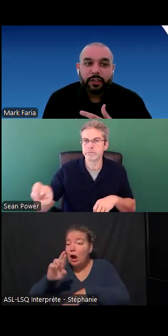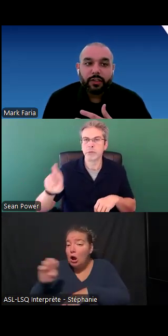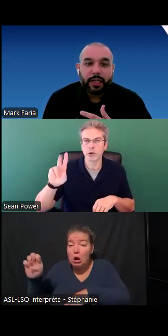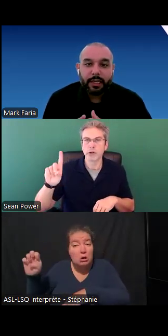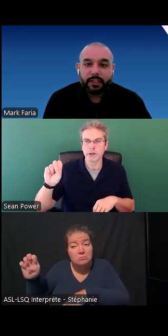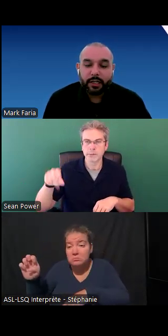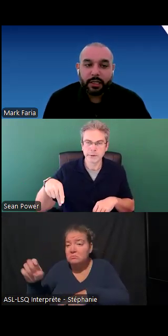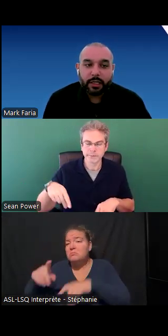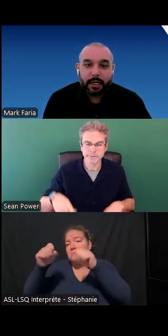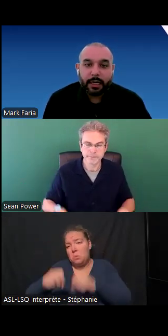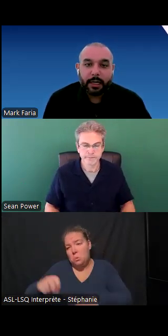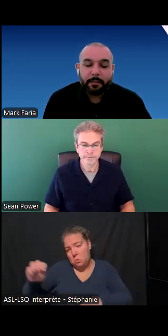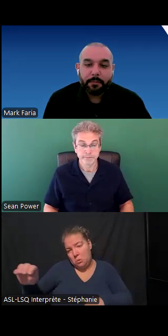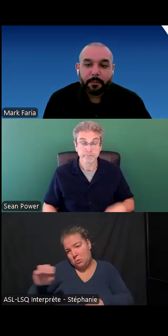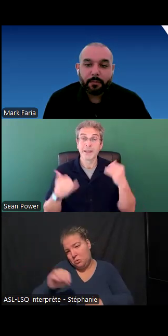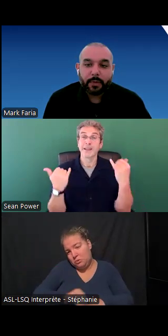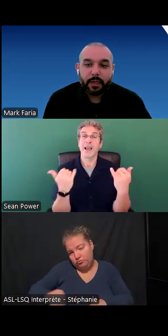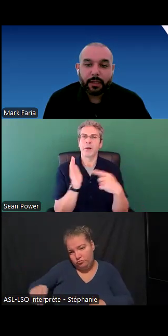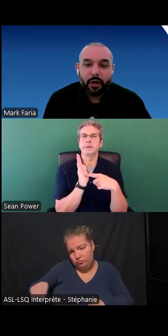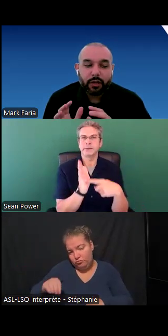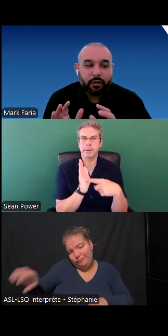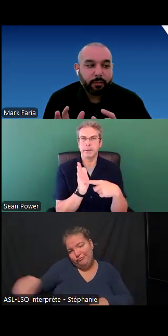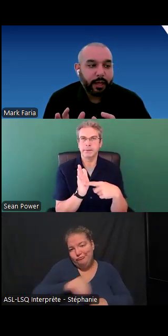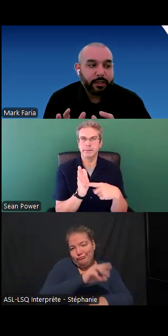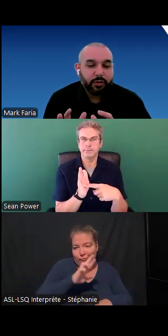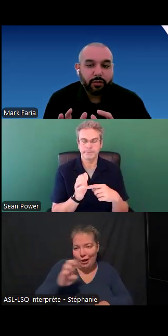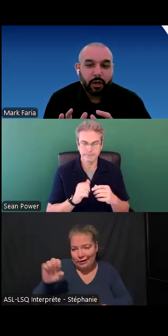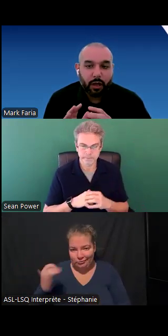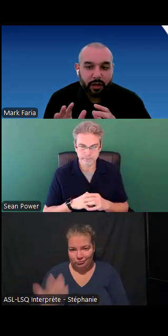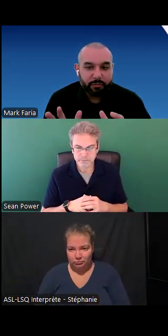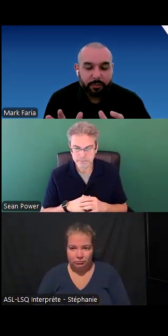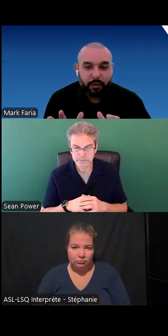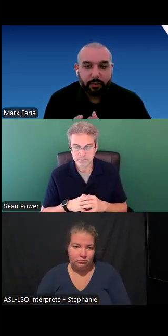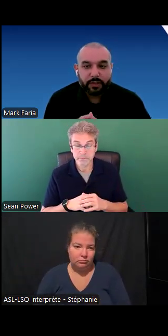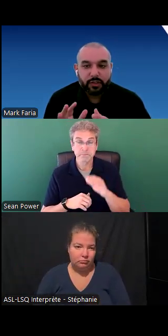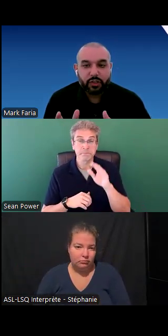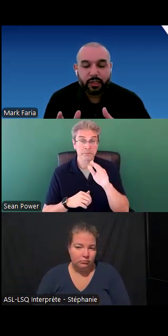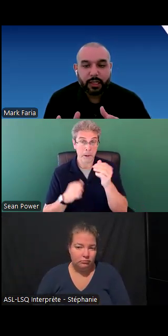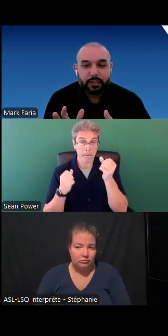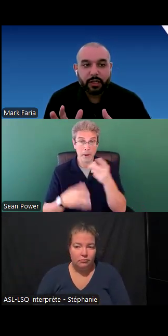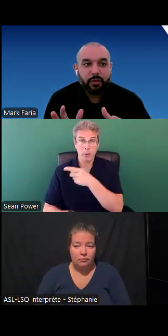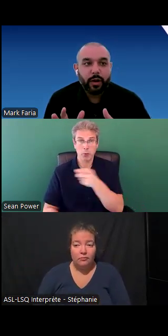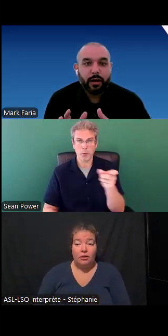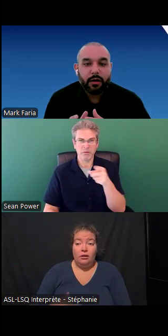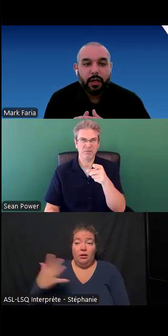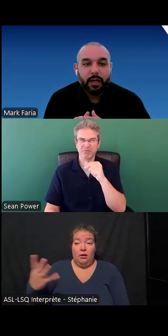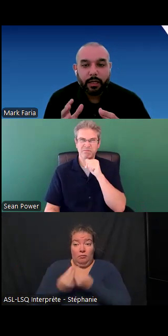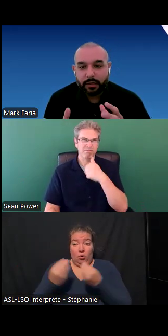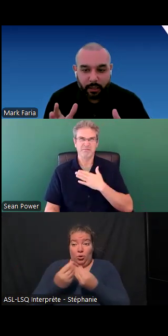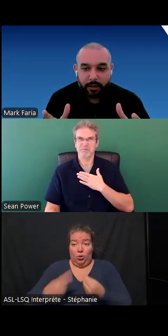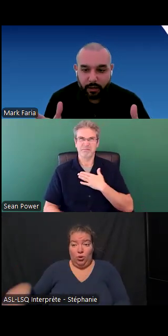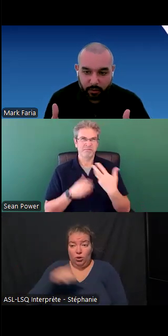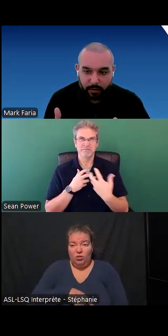So this is a case study. It's not going to apply to a lot of people, but this is just a case study where